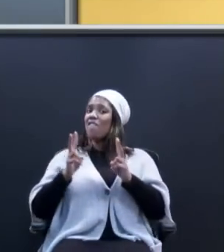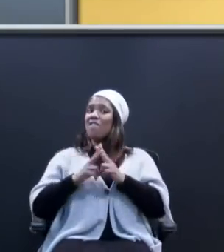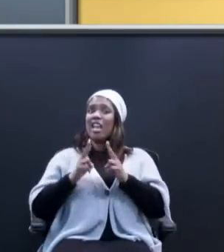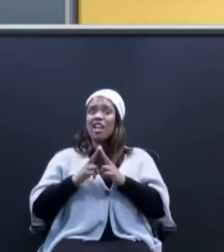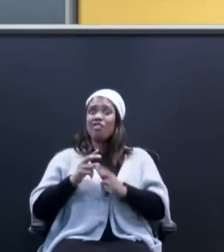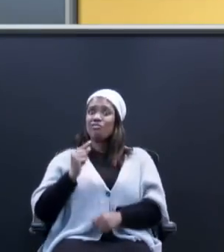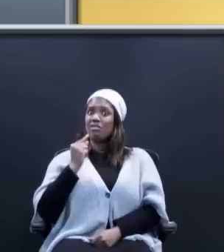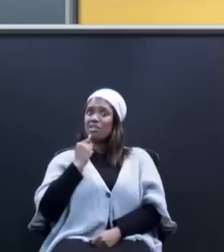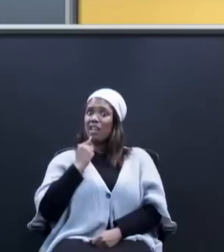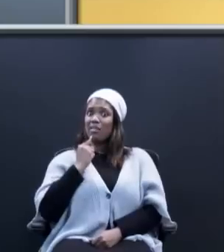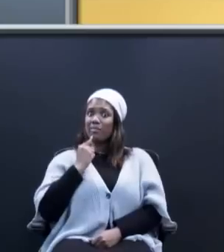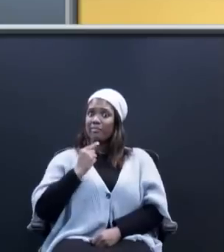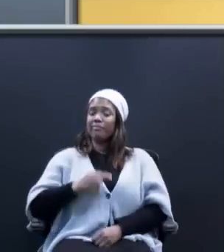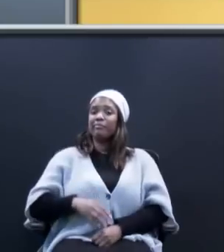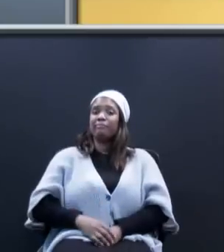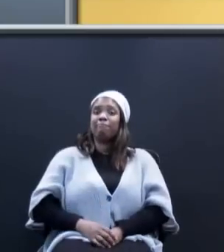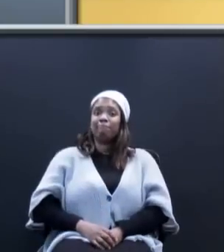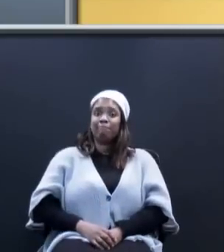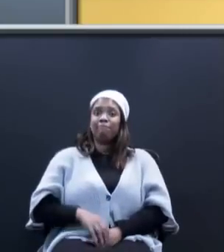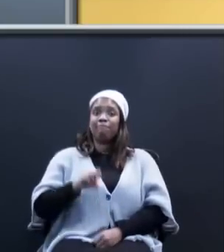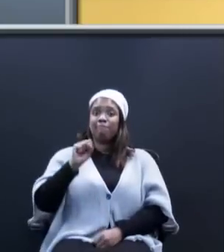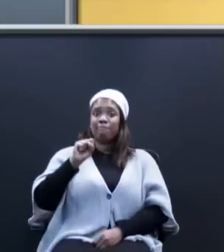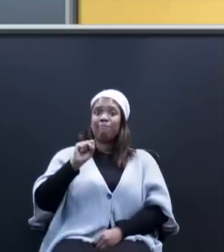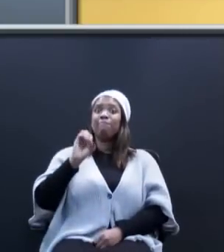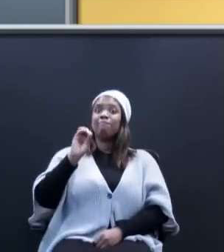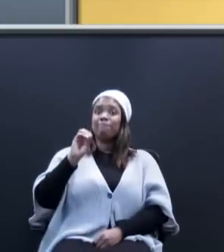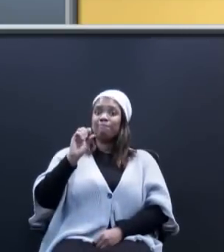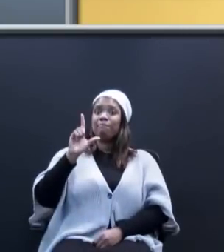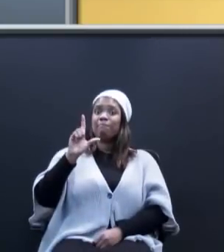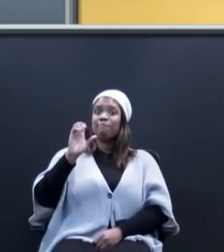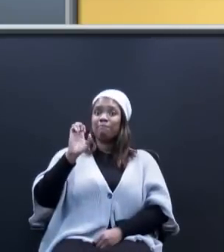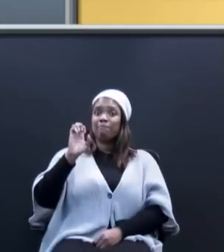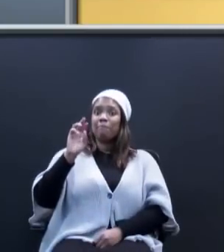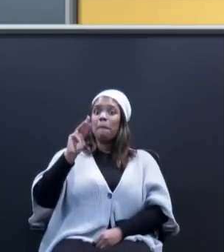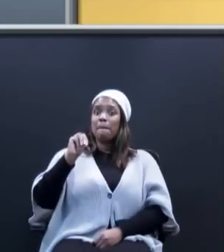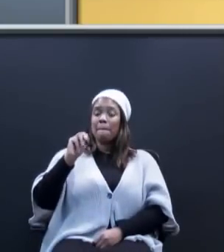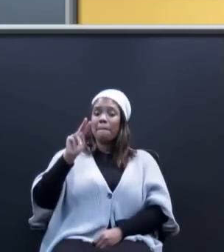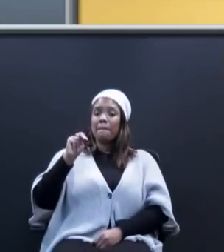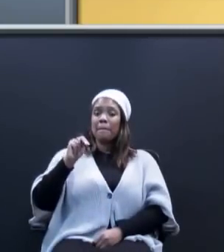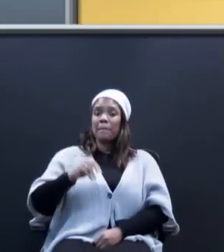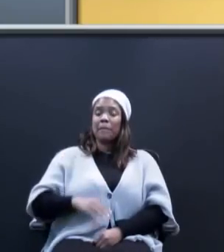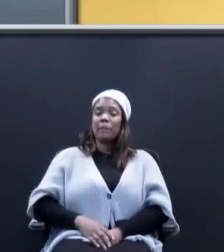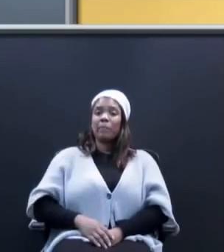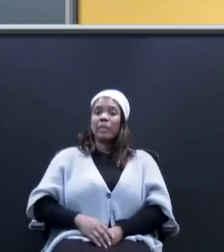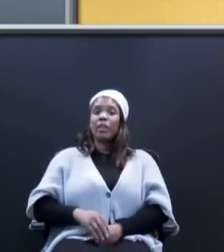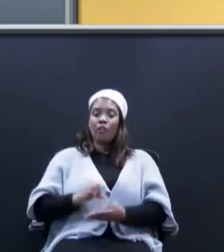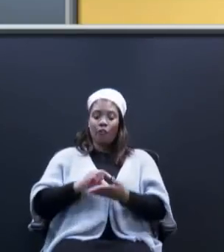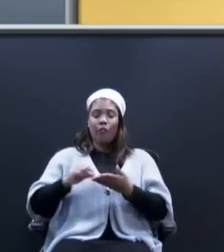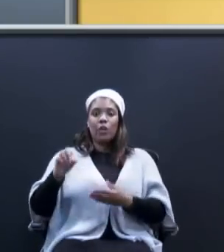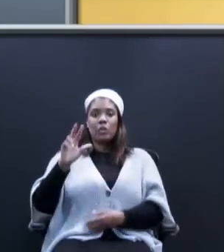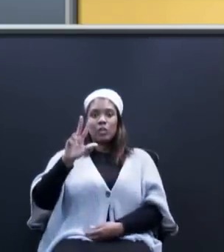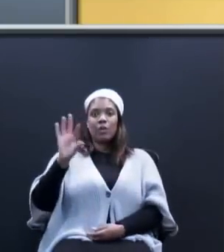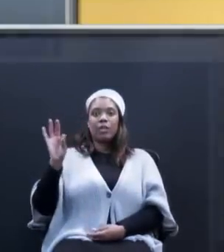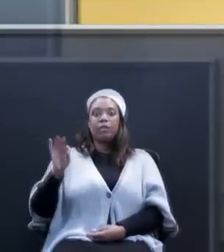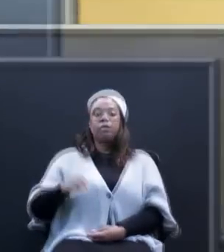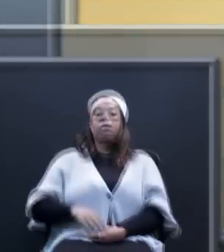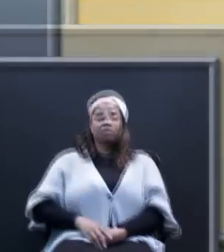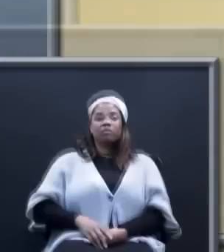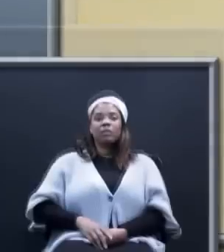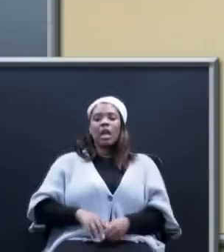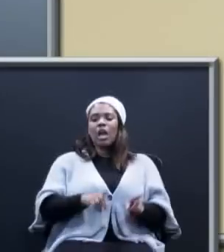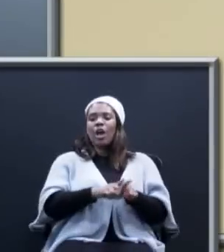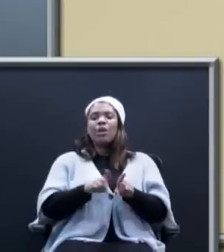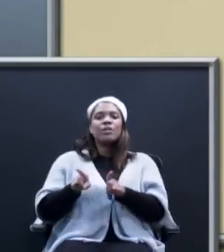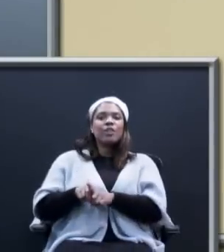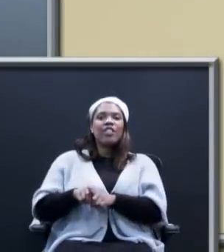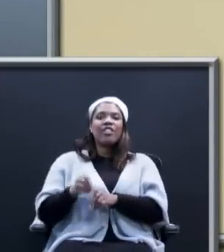What verse was it? We just finished 36. Skip down to verse 39 and go ahead. Also in the